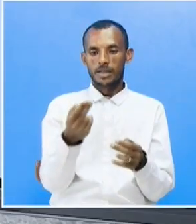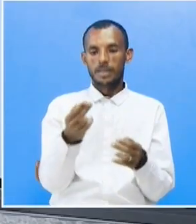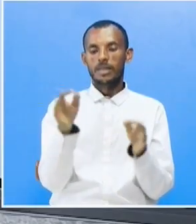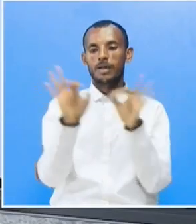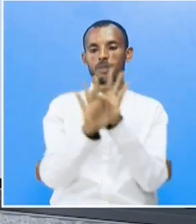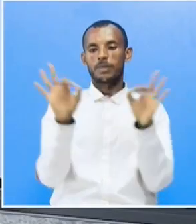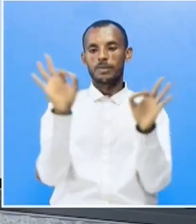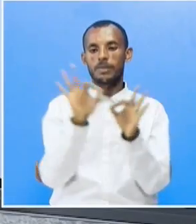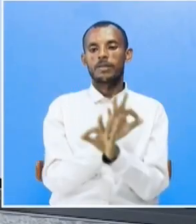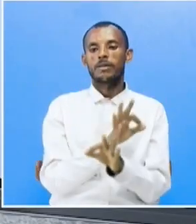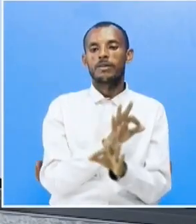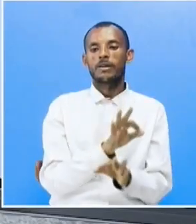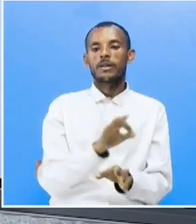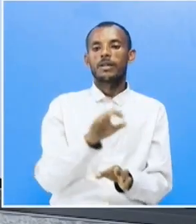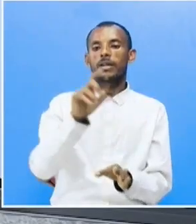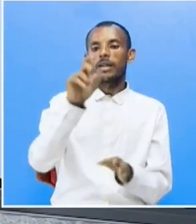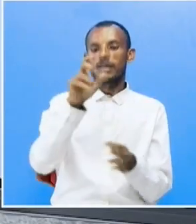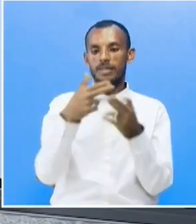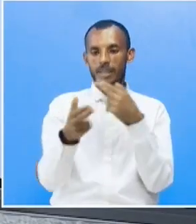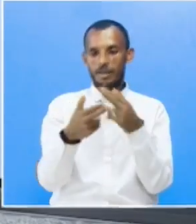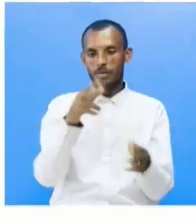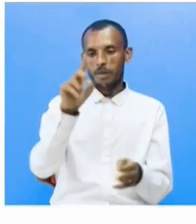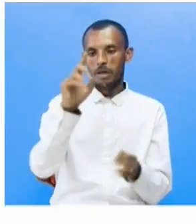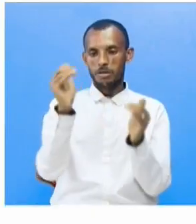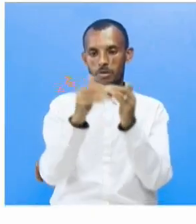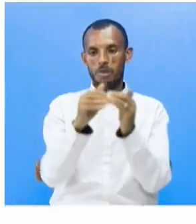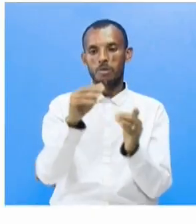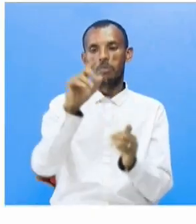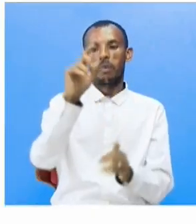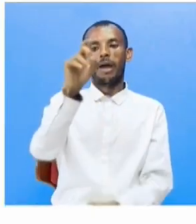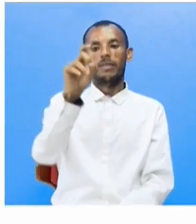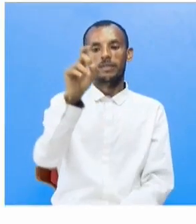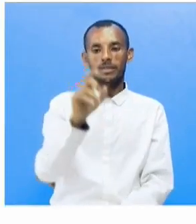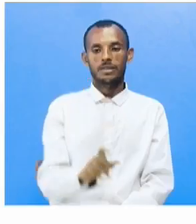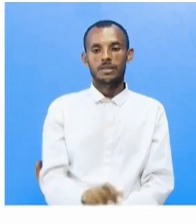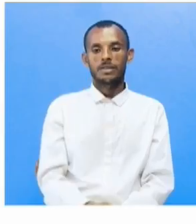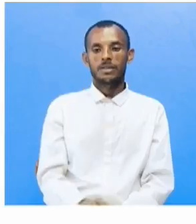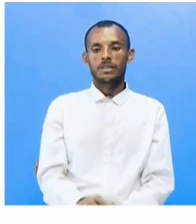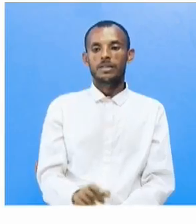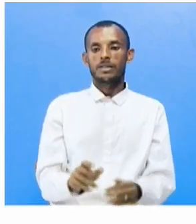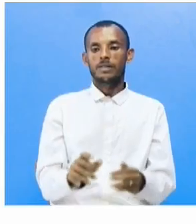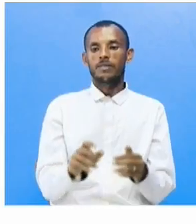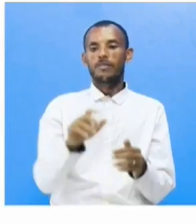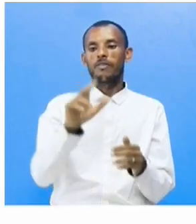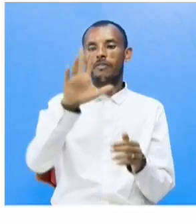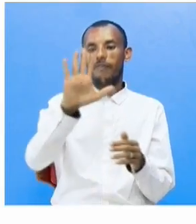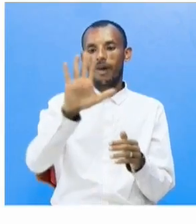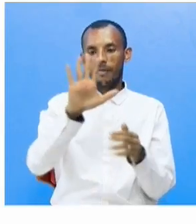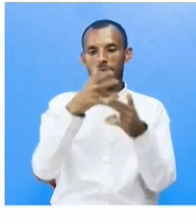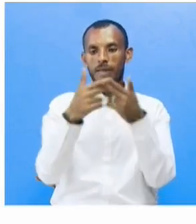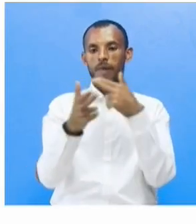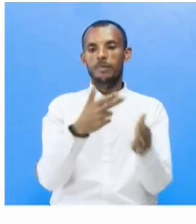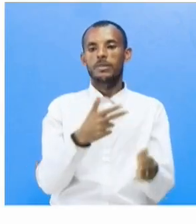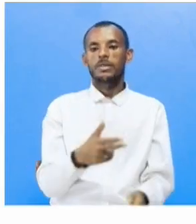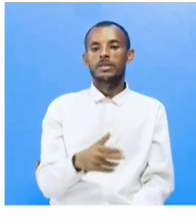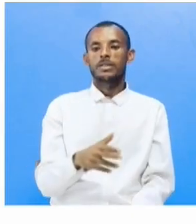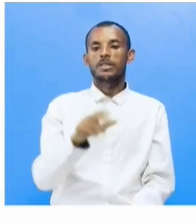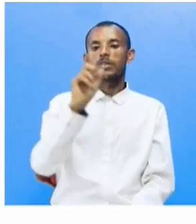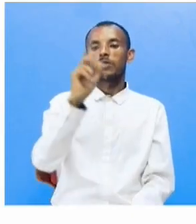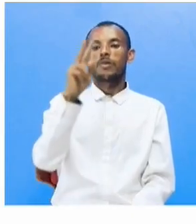multiplication. X times 1 is this X. And 5 times this